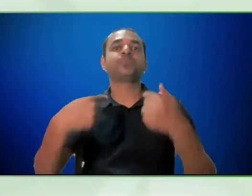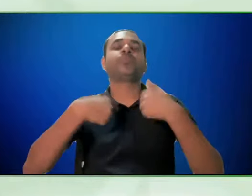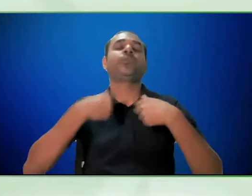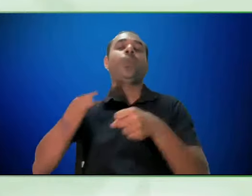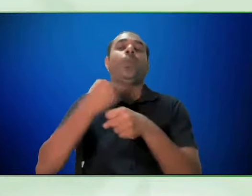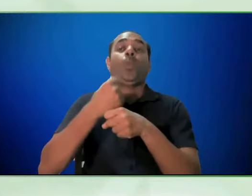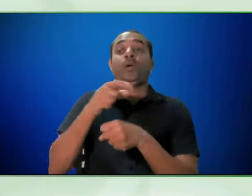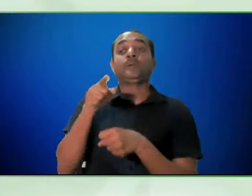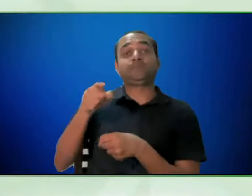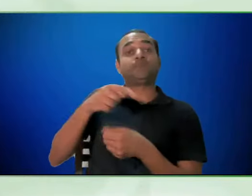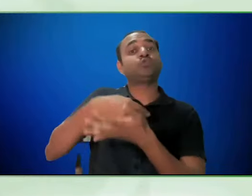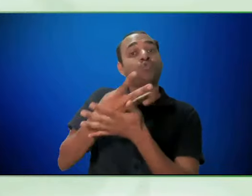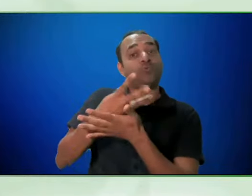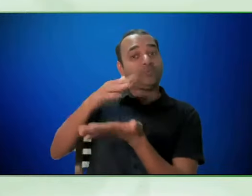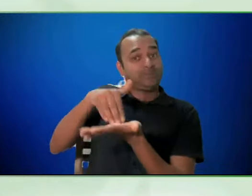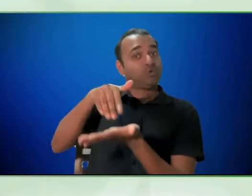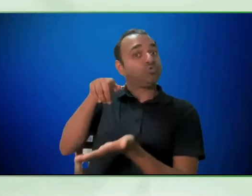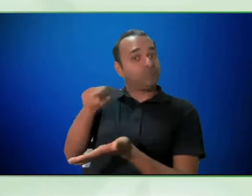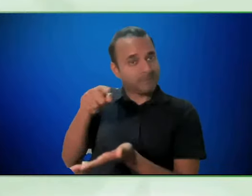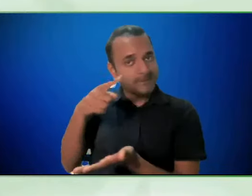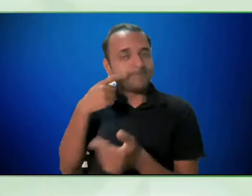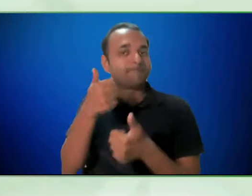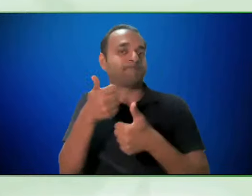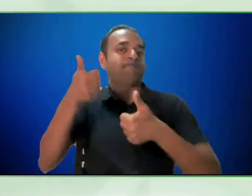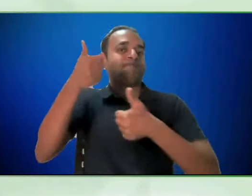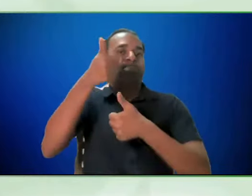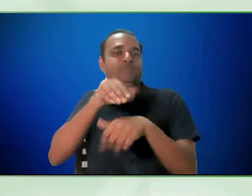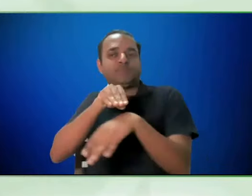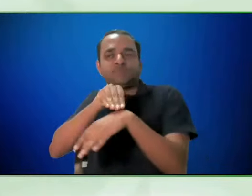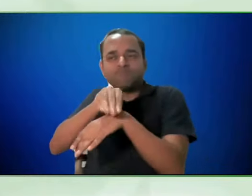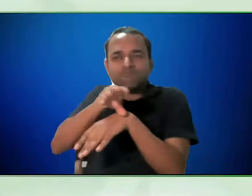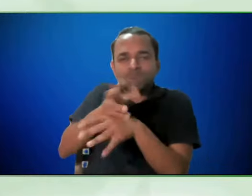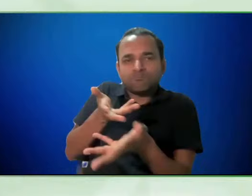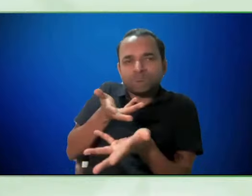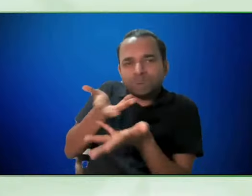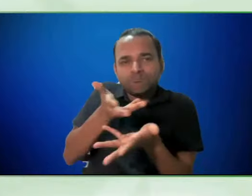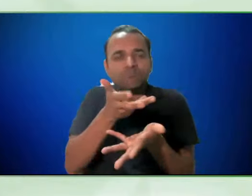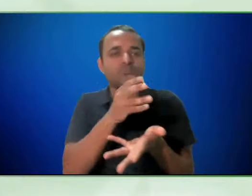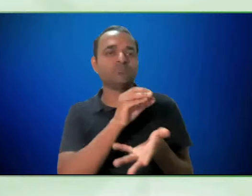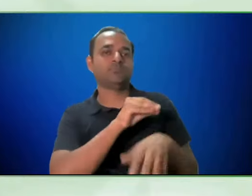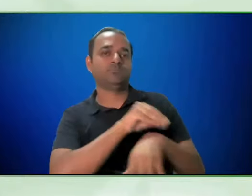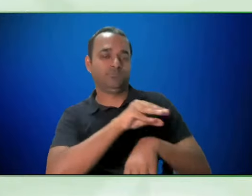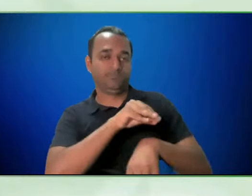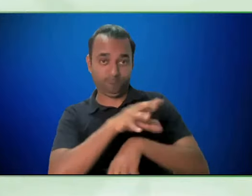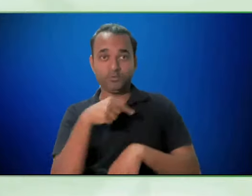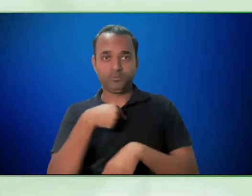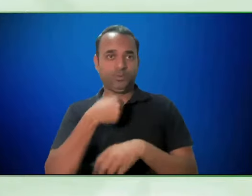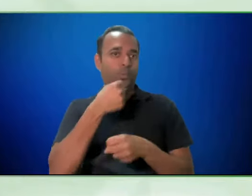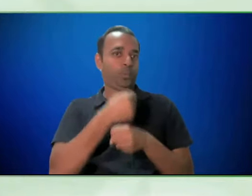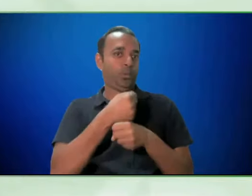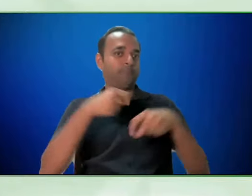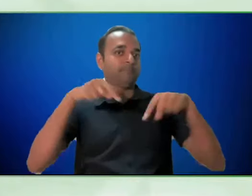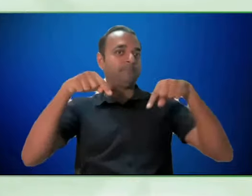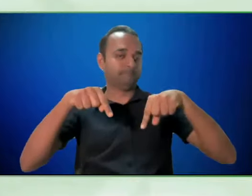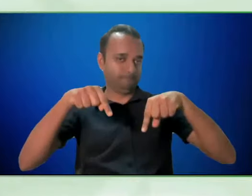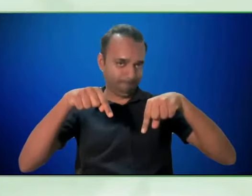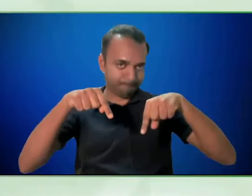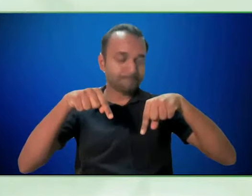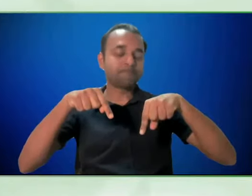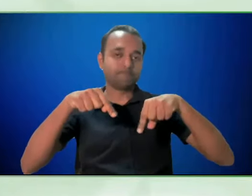to develop a welfare policy, and also by gathering best practice knowledge